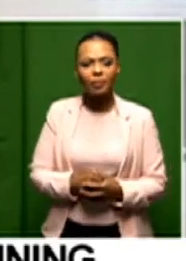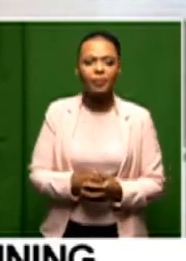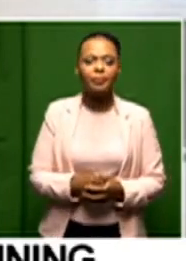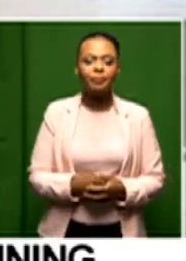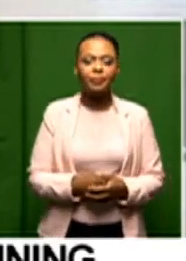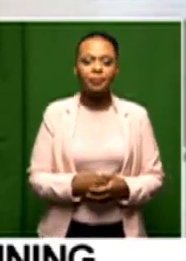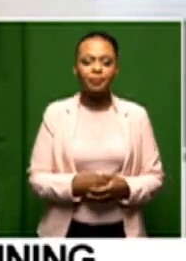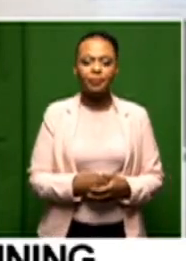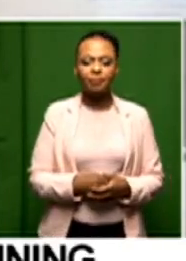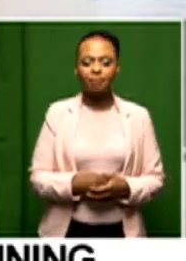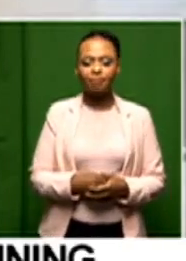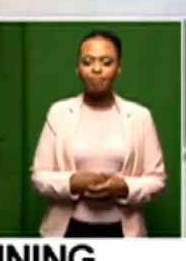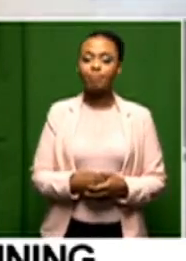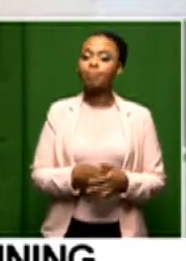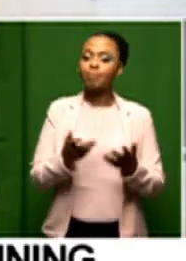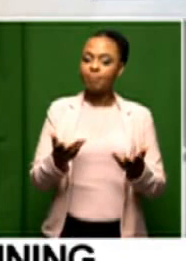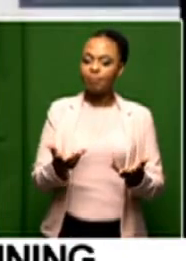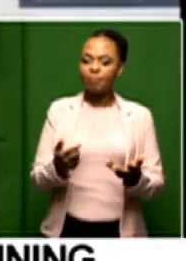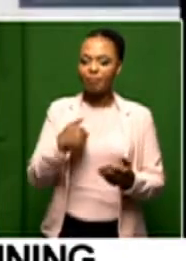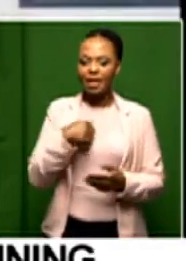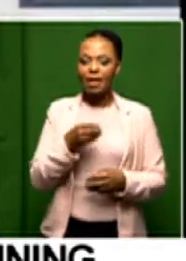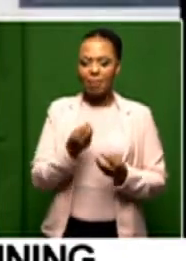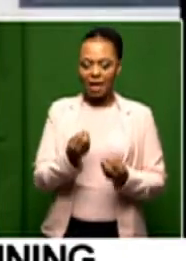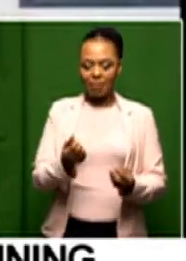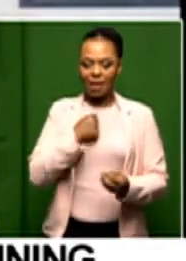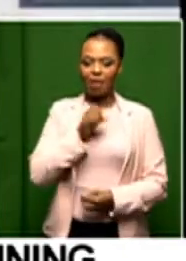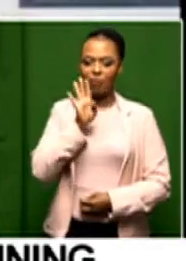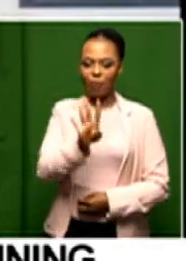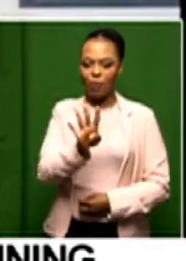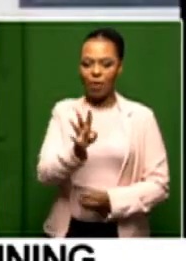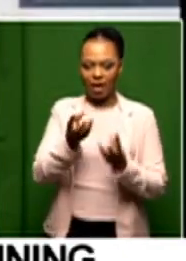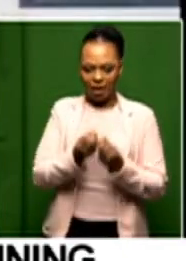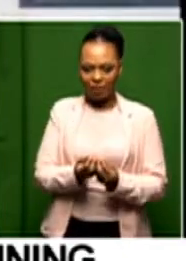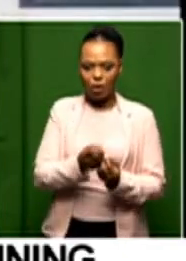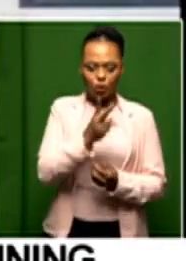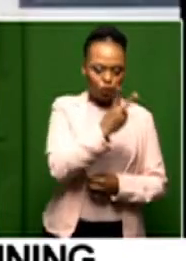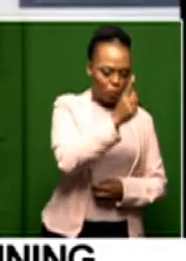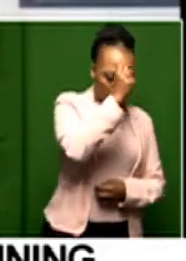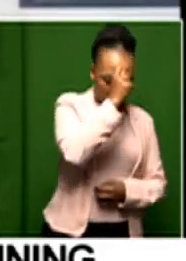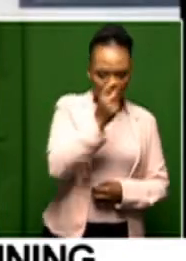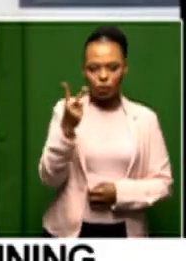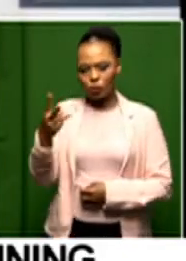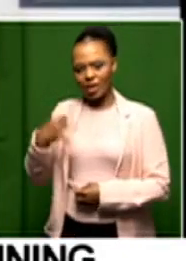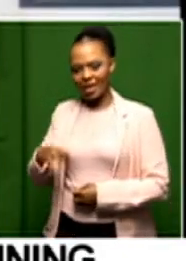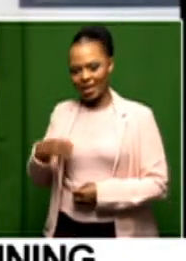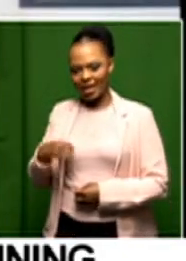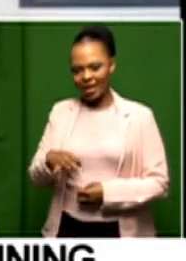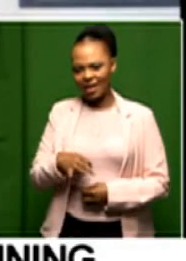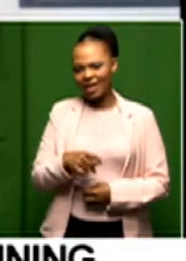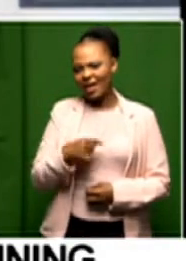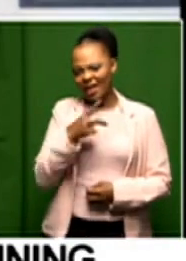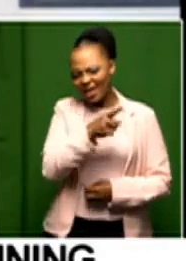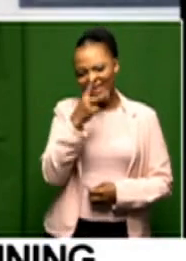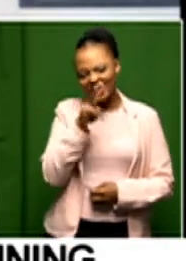Well, I have 4 kids. I'm a mother of 4 kids. I've got 2 boys and I've got 2 girls. I'm sure you saw one of